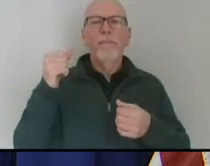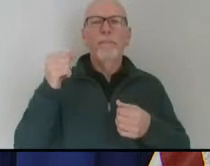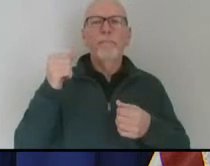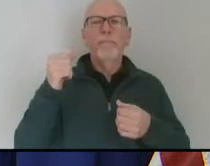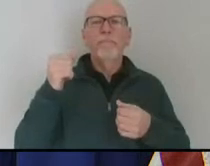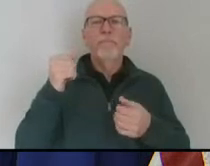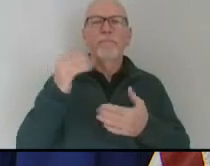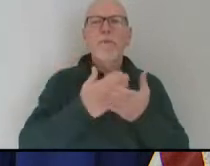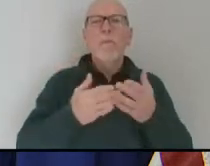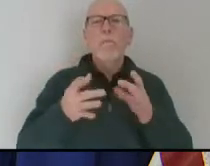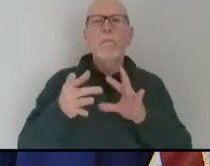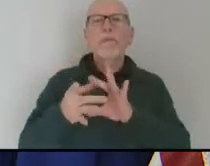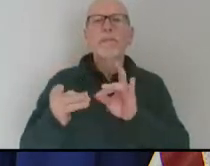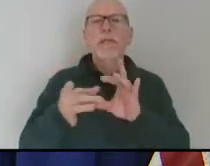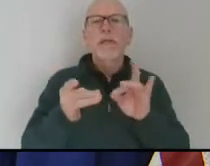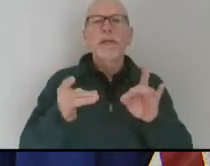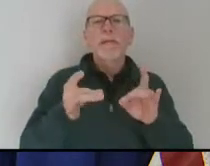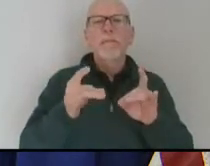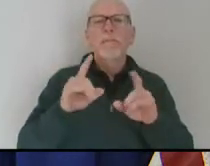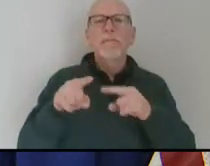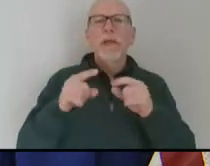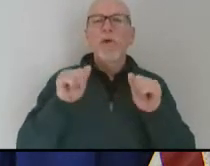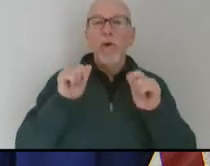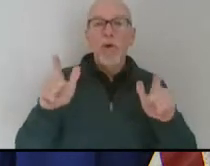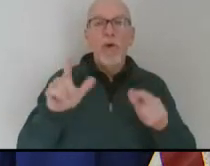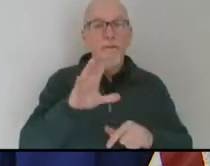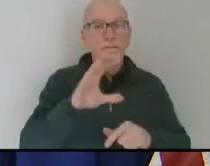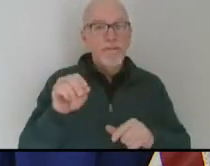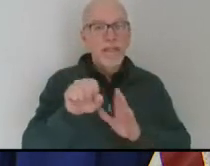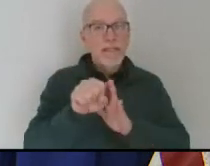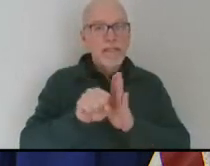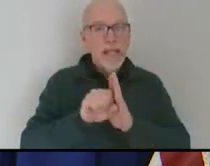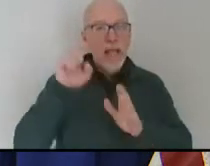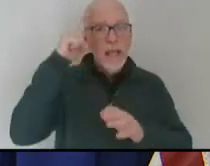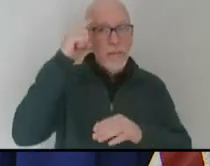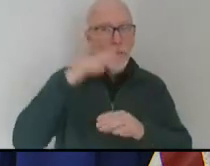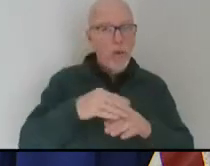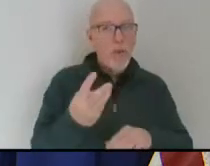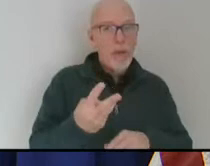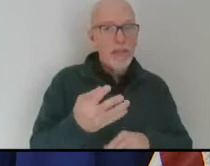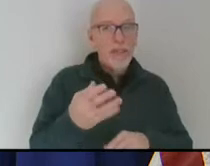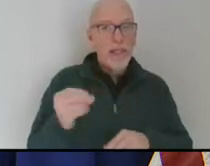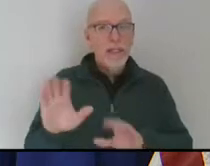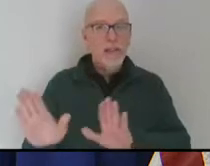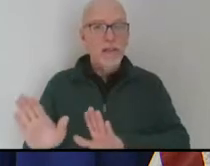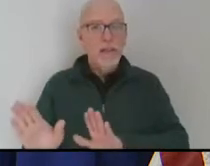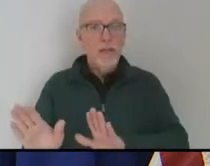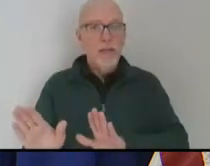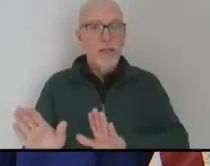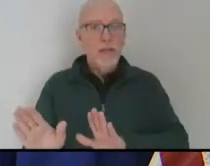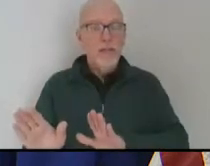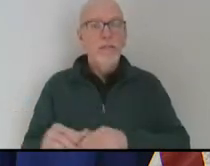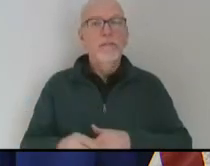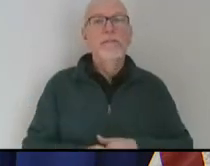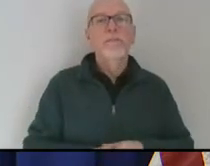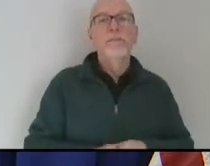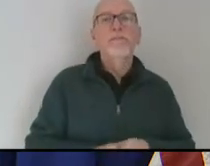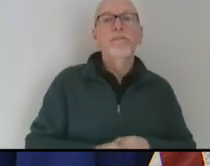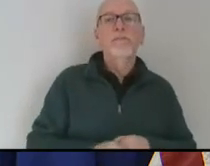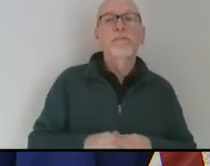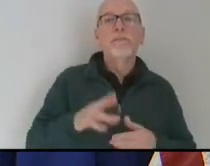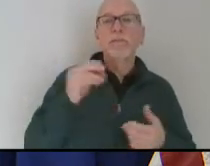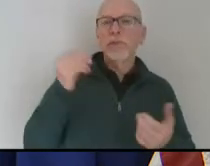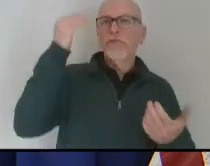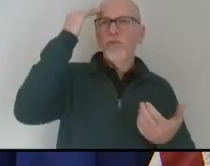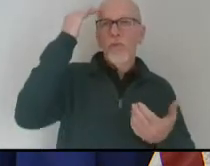statements about all 50 state capitals on Wednesday and on Sunday, and knowing what